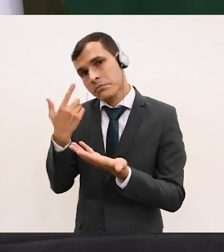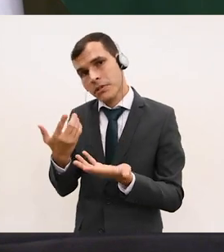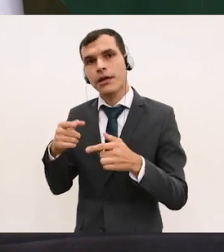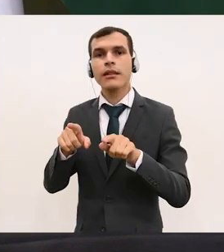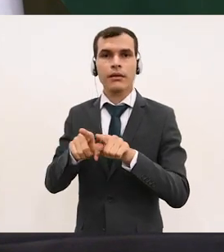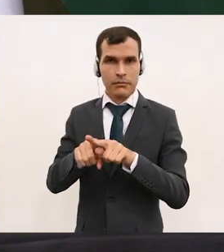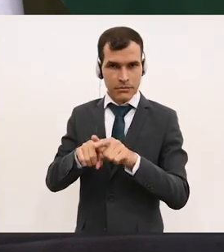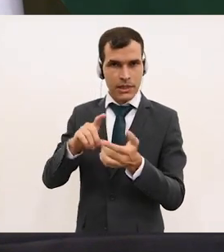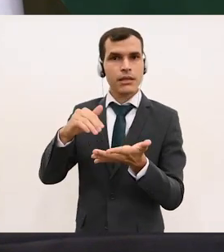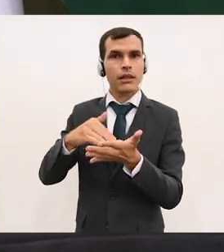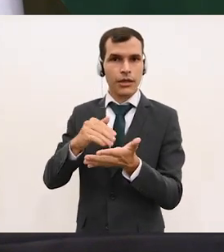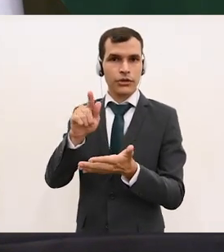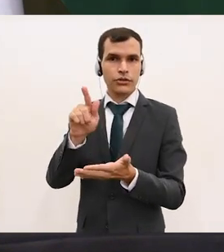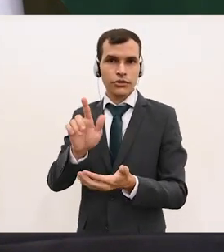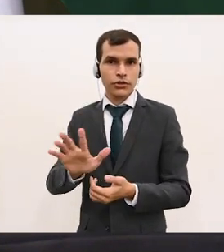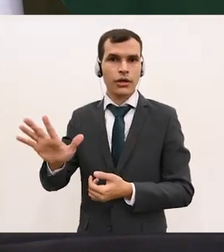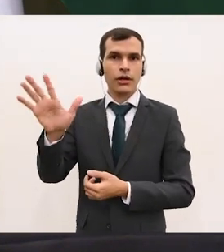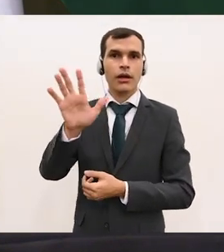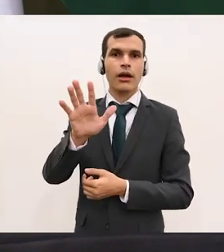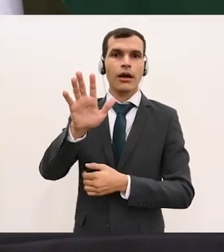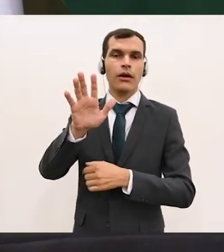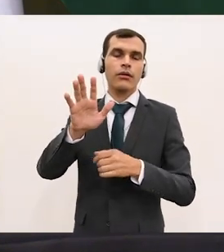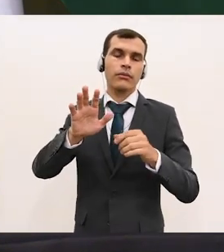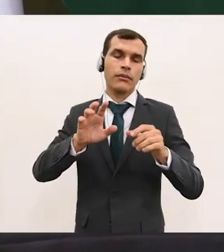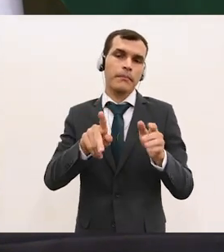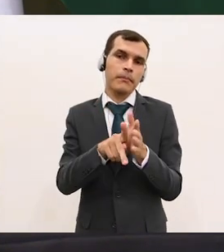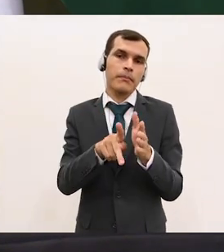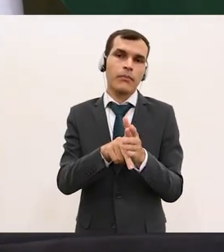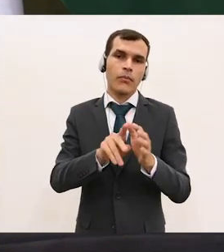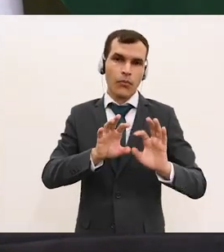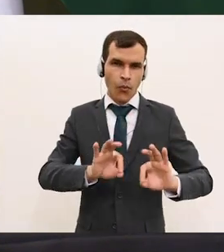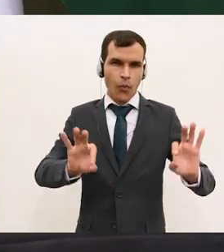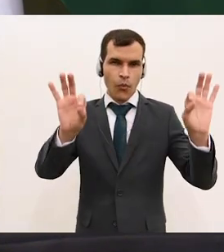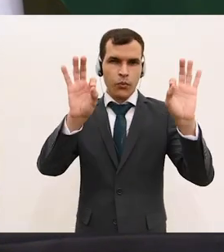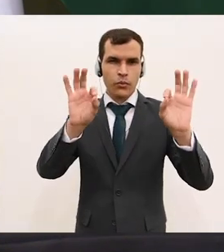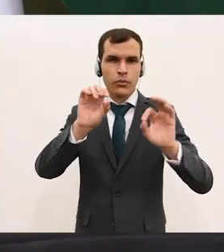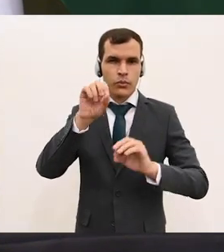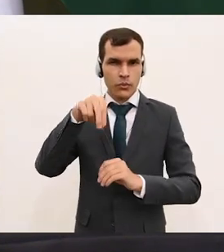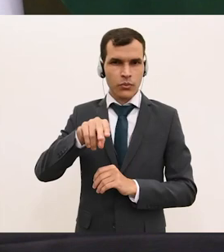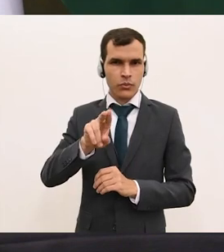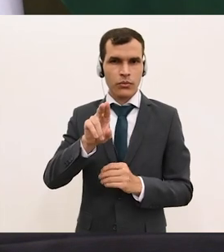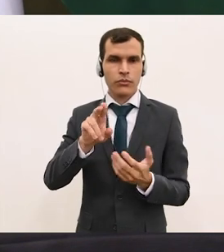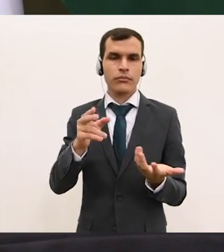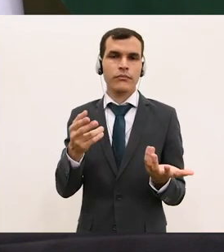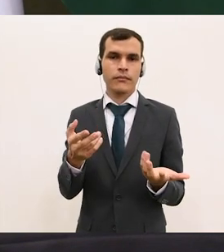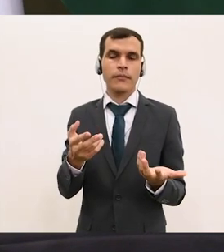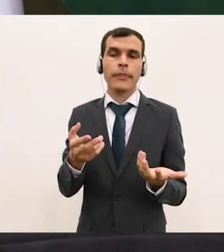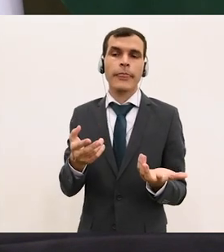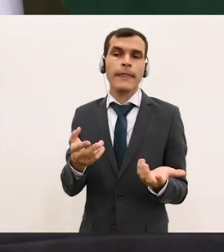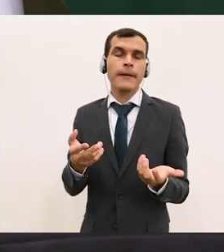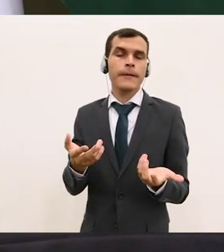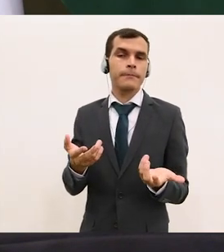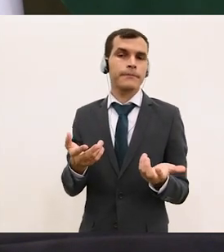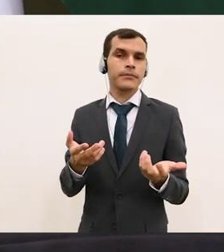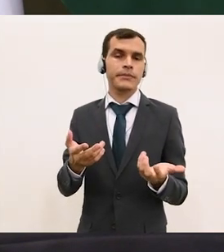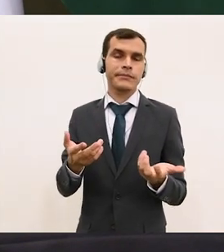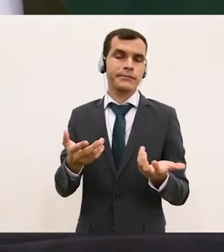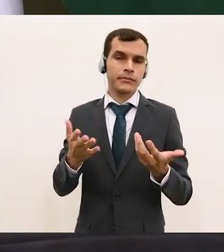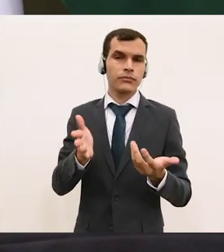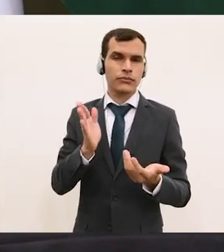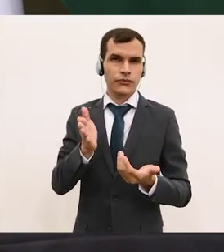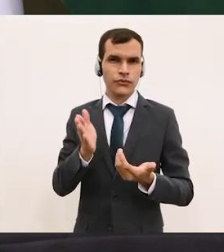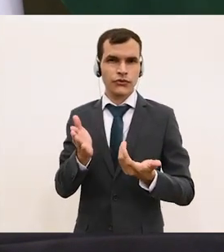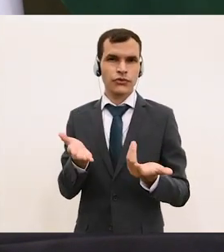steering committee to look into these issues. and we've also raised this issue of finding a way out for fertilizer